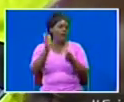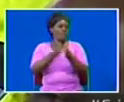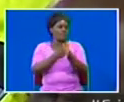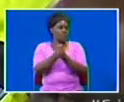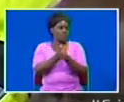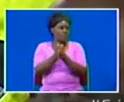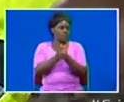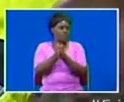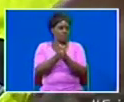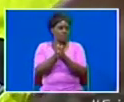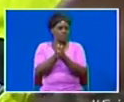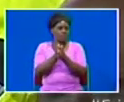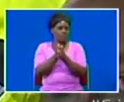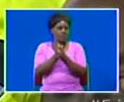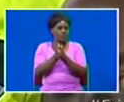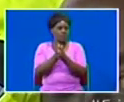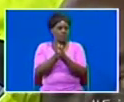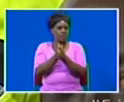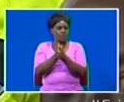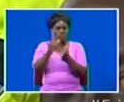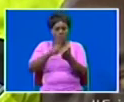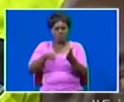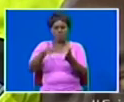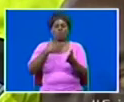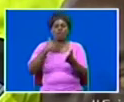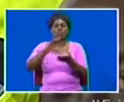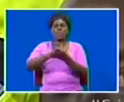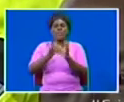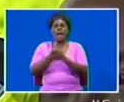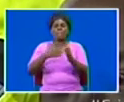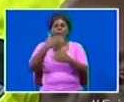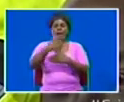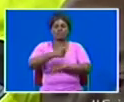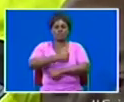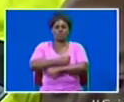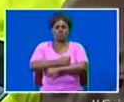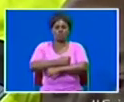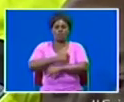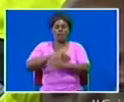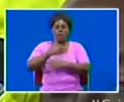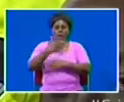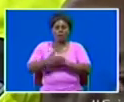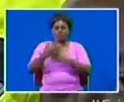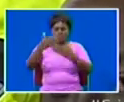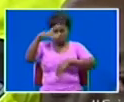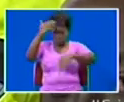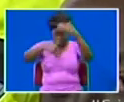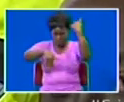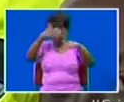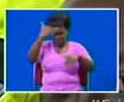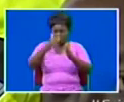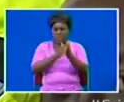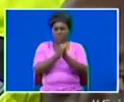interesting what they want to become after school. Right. After finishing university. Mm-hmm. So they are very